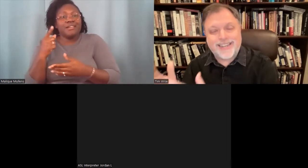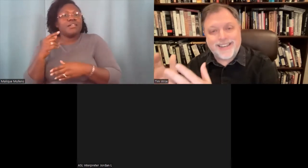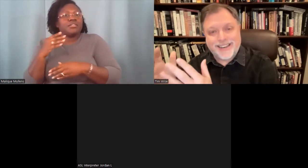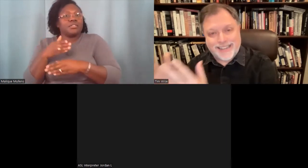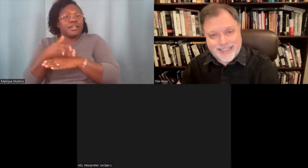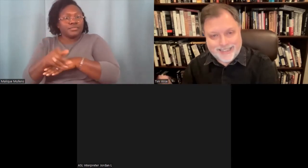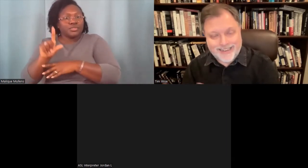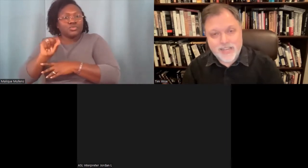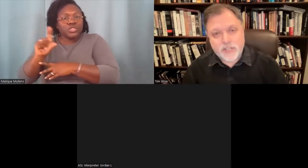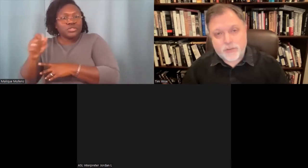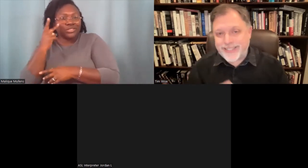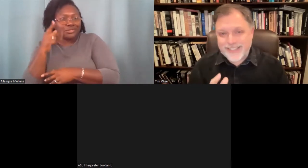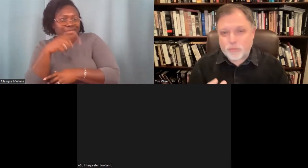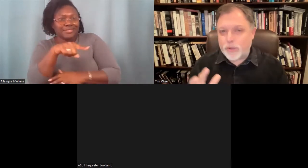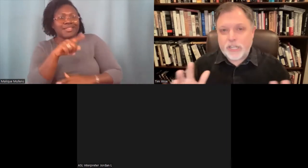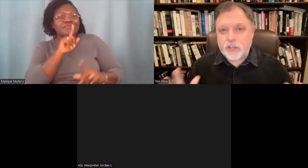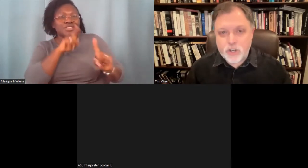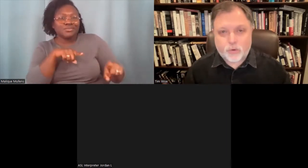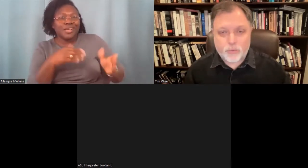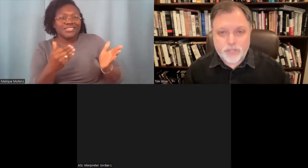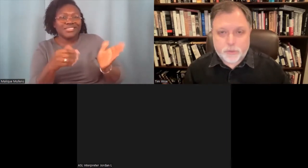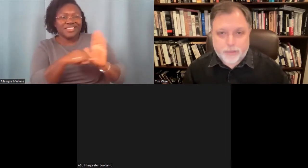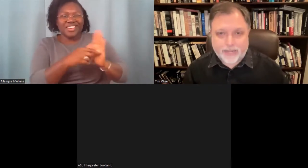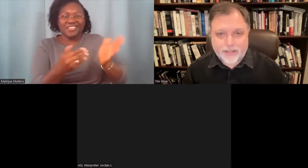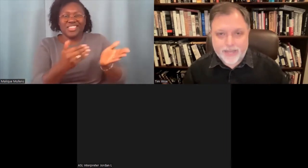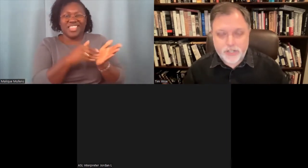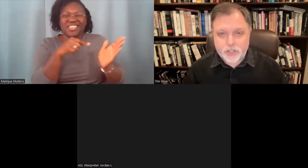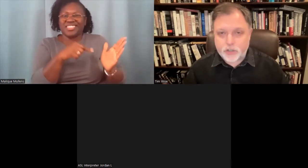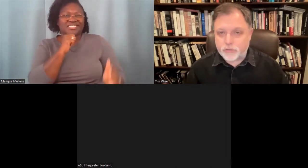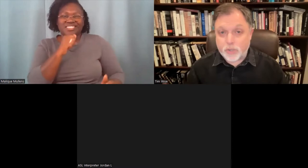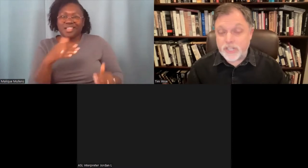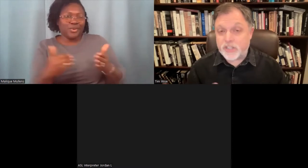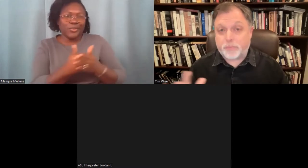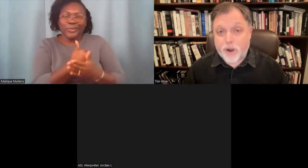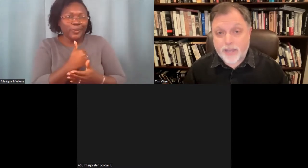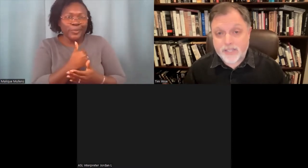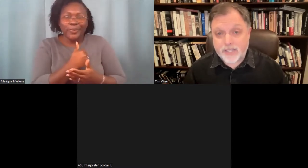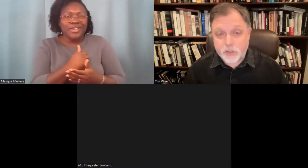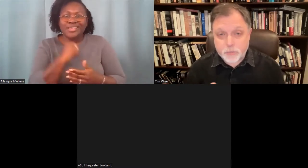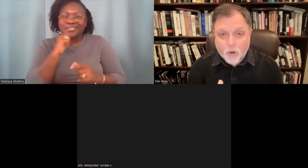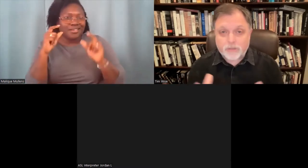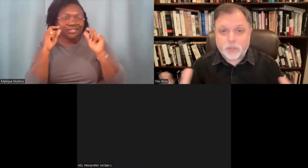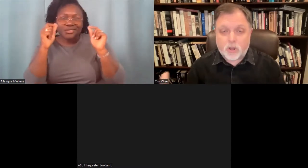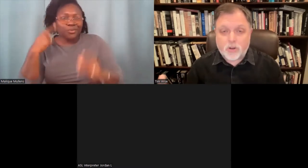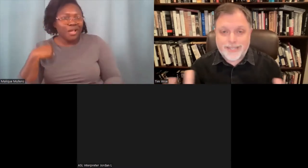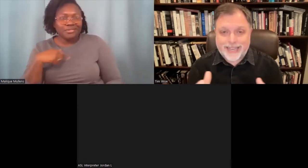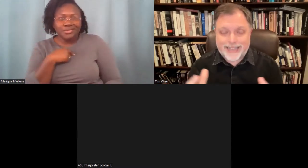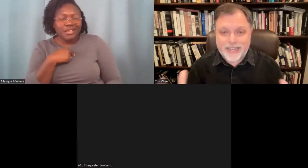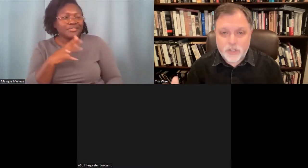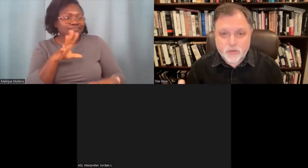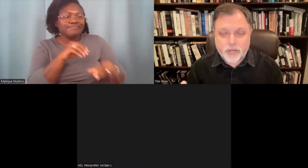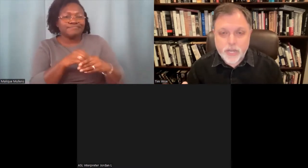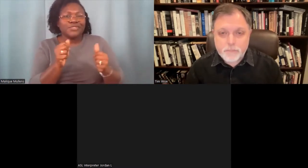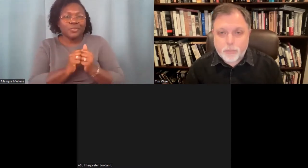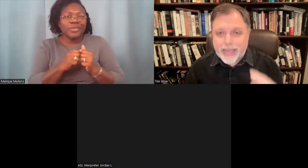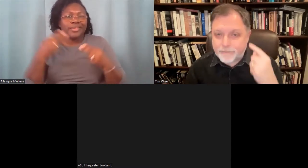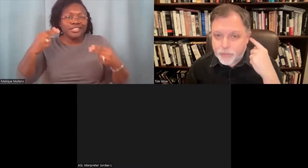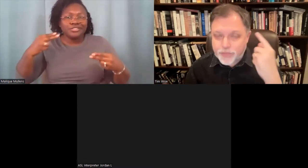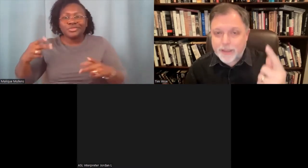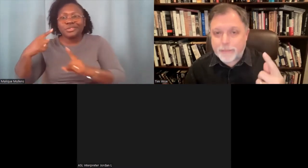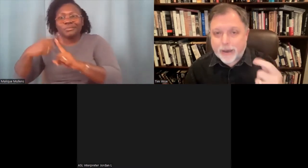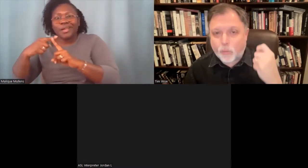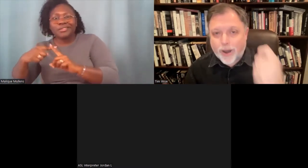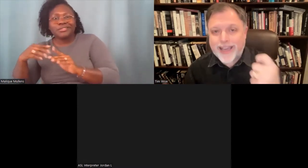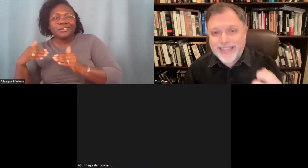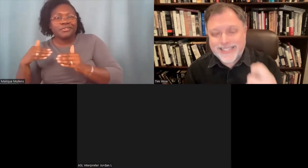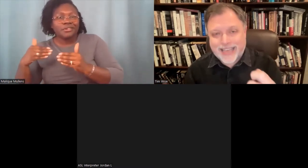see it again. So this isn't really new, this backlash. It shouldn't really surprise us. It's part of a longstanding history, but we have to